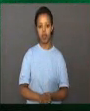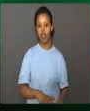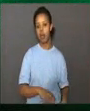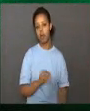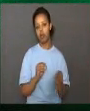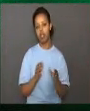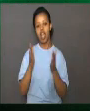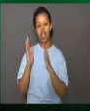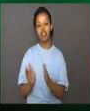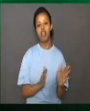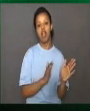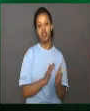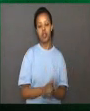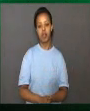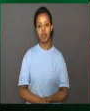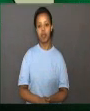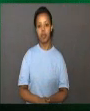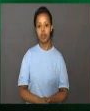Students, let's get ready.